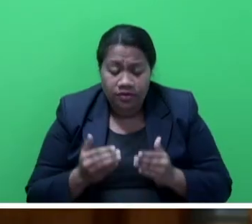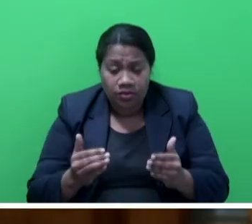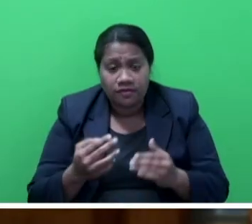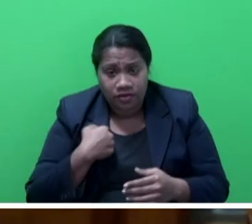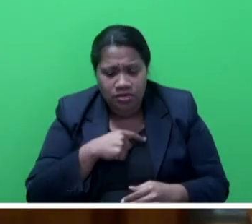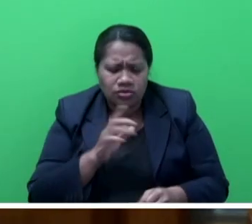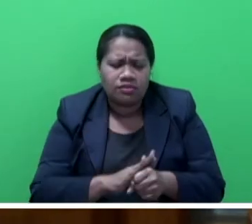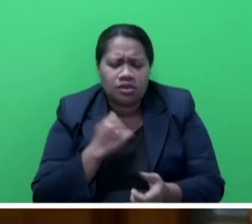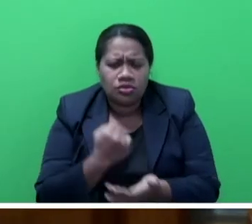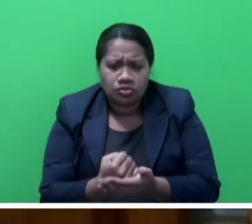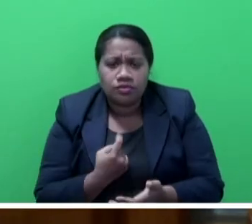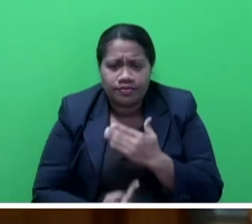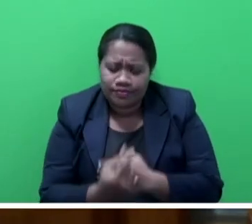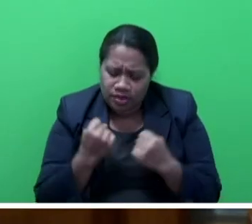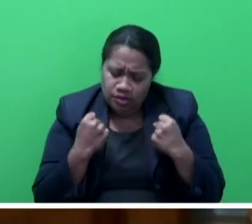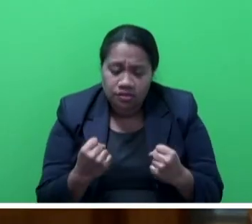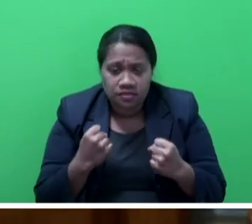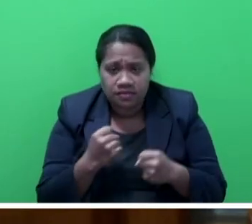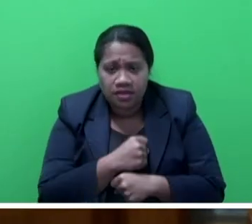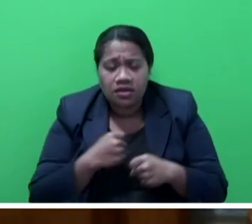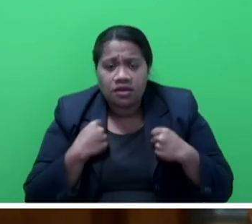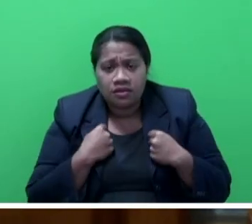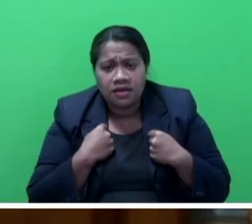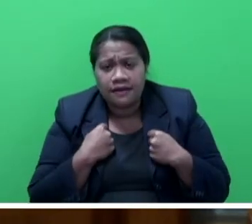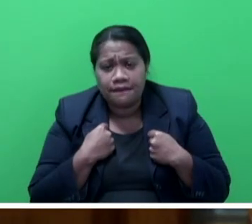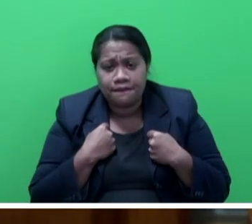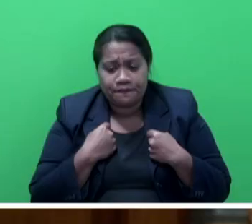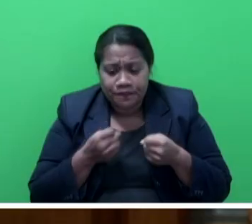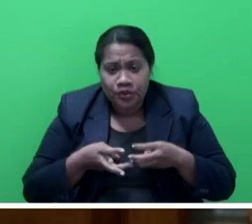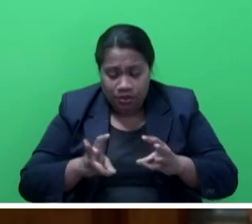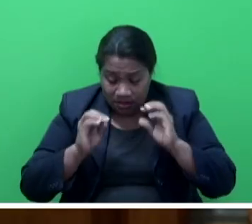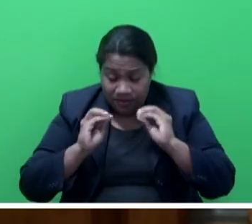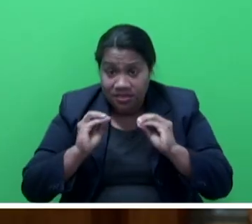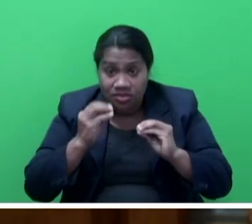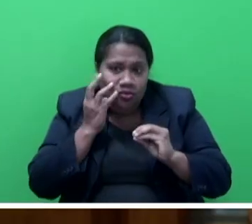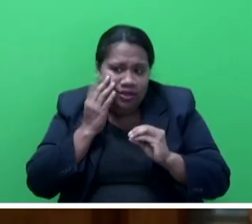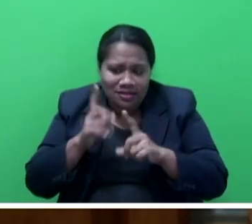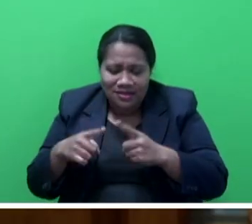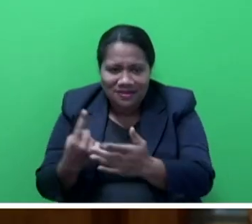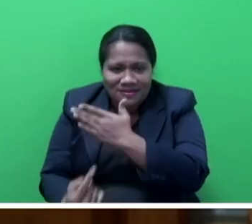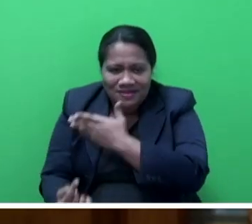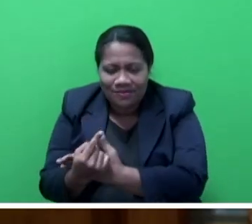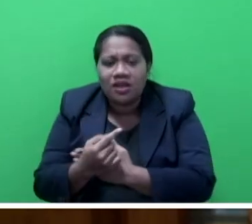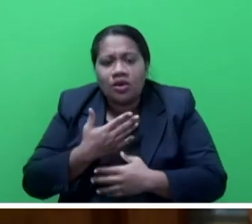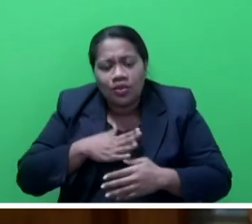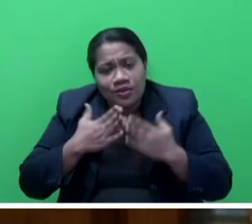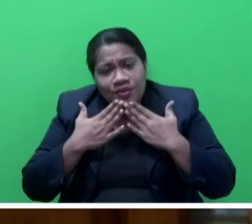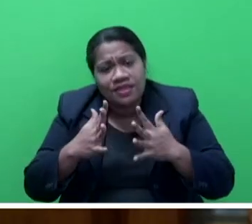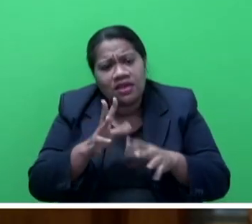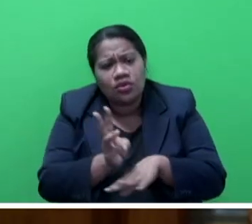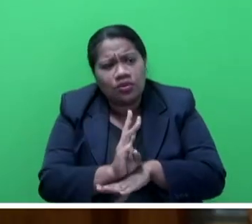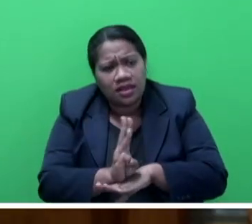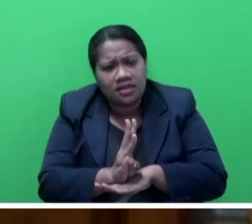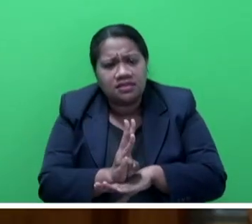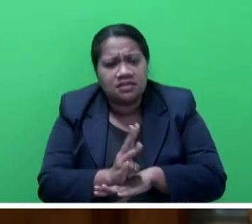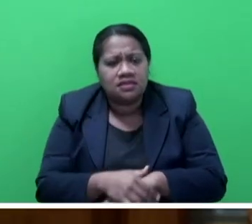strengthen our e-learning modes of teaching when such things happen. And I'd like to thank Walesi for coming on